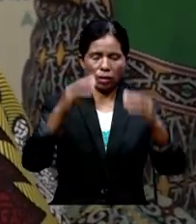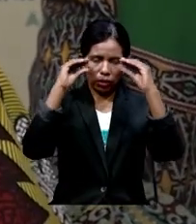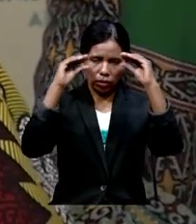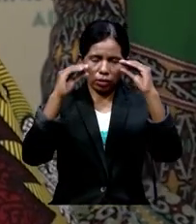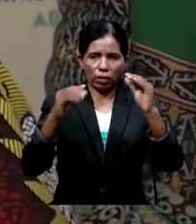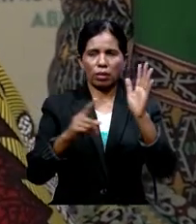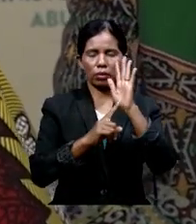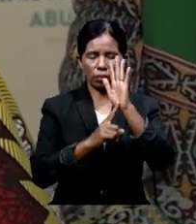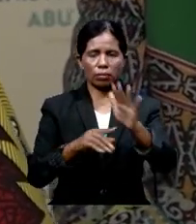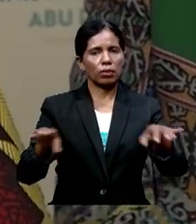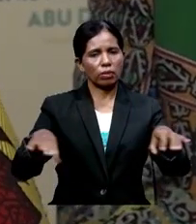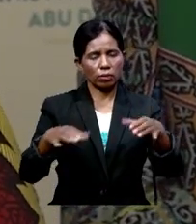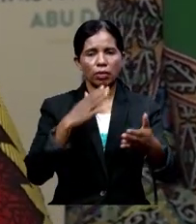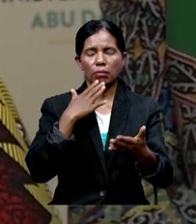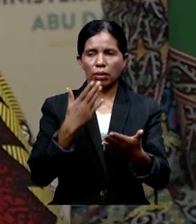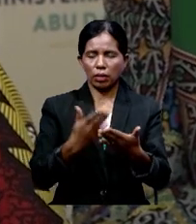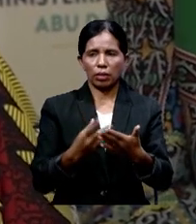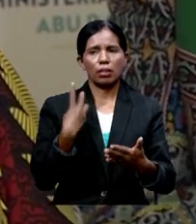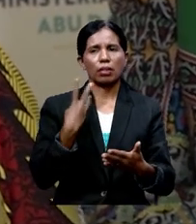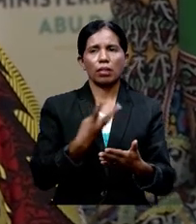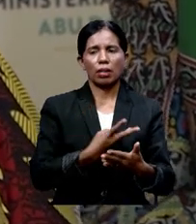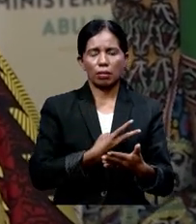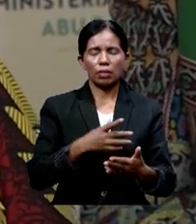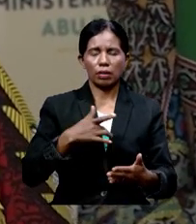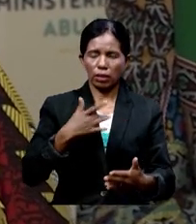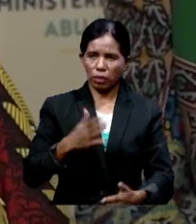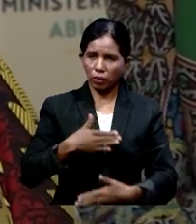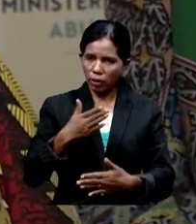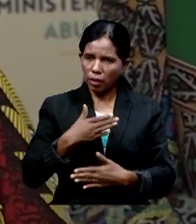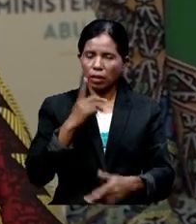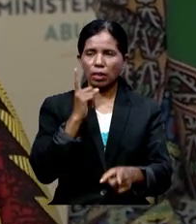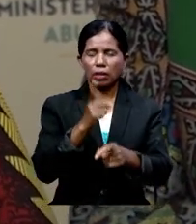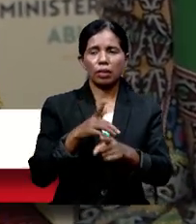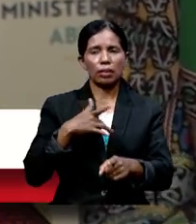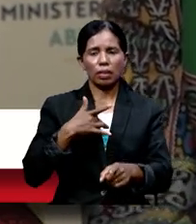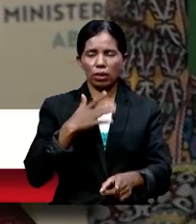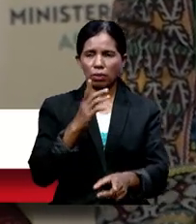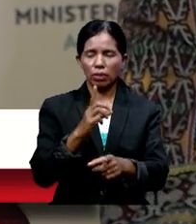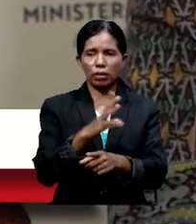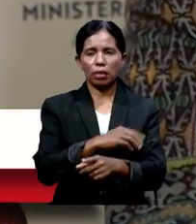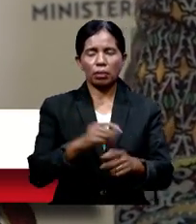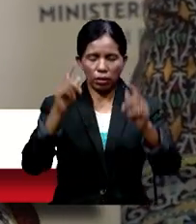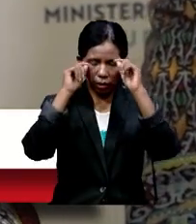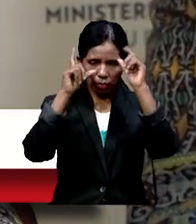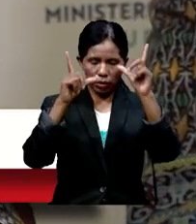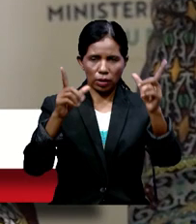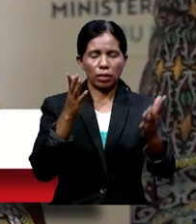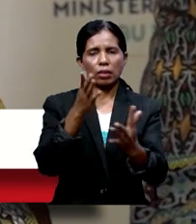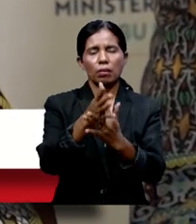public service. We are extremely excited at the accession of Timor-Leste to the